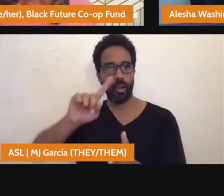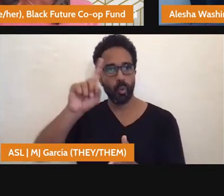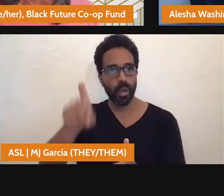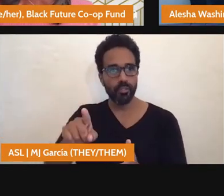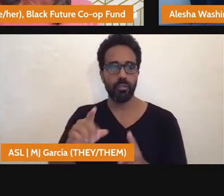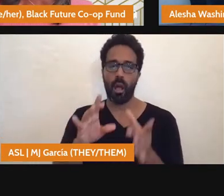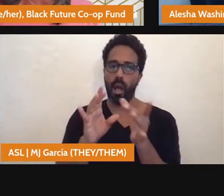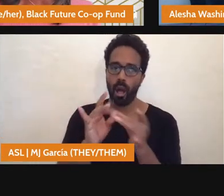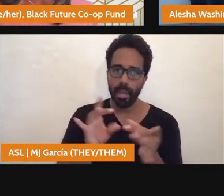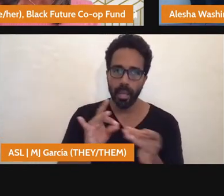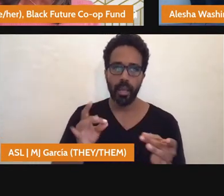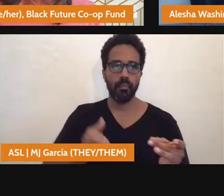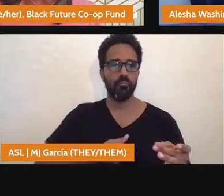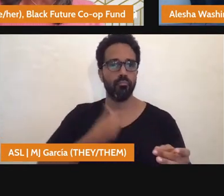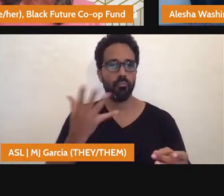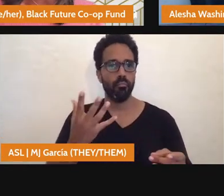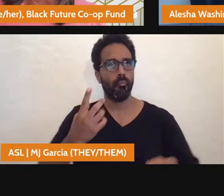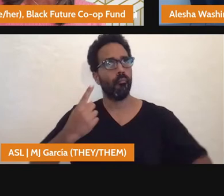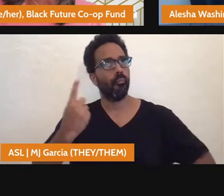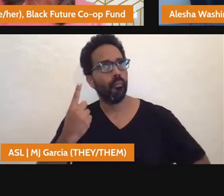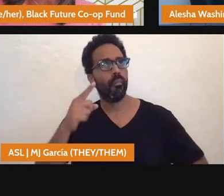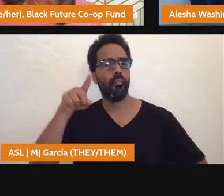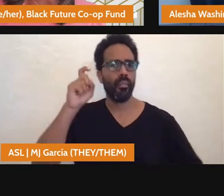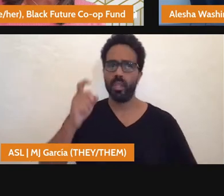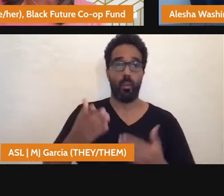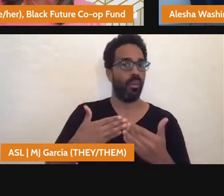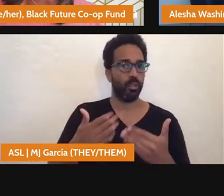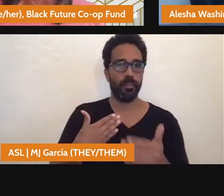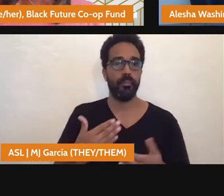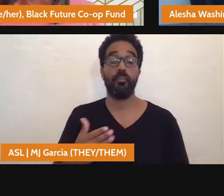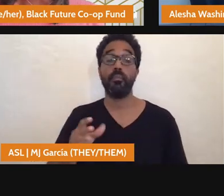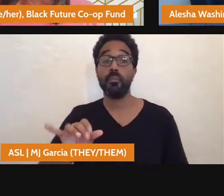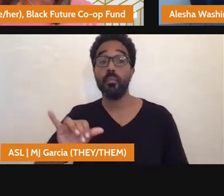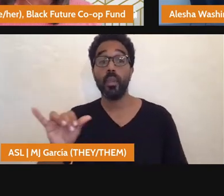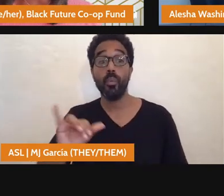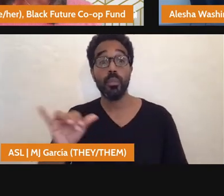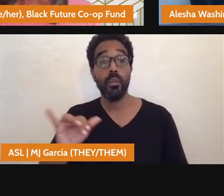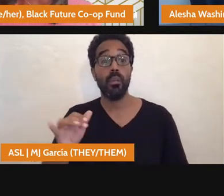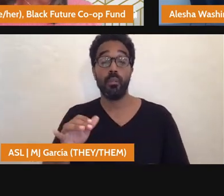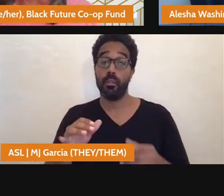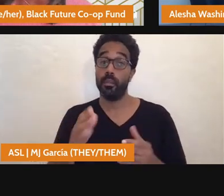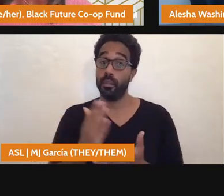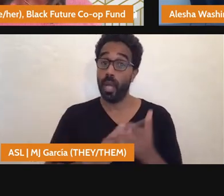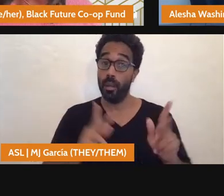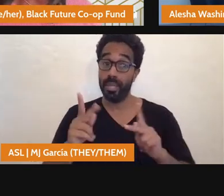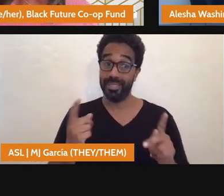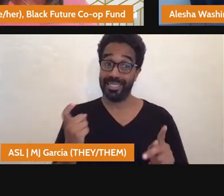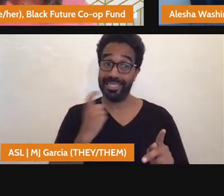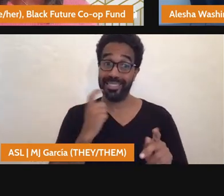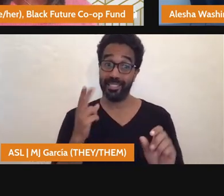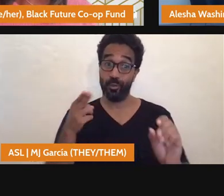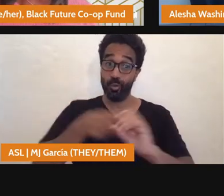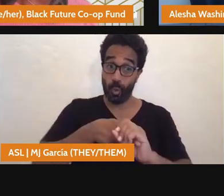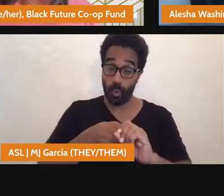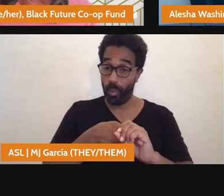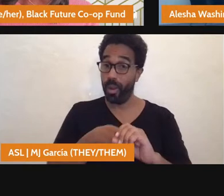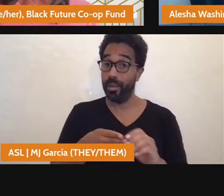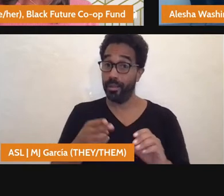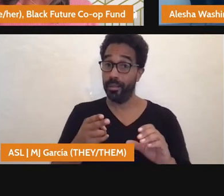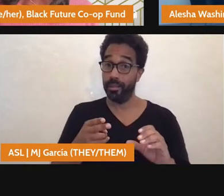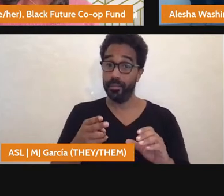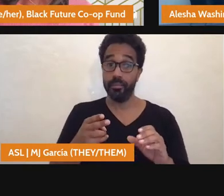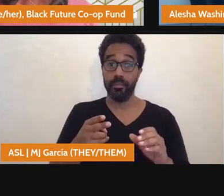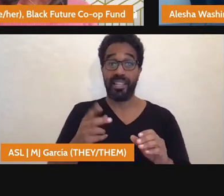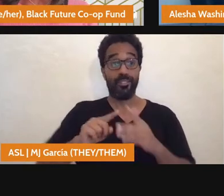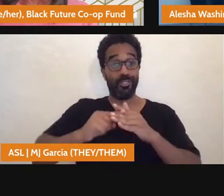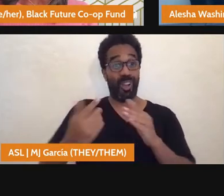any of your wonders. Also, while we're taking a quick beat here, folks have joined the conversation since we began. So